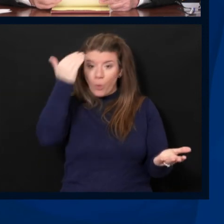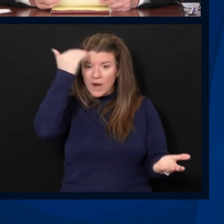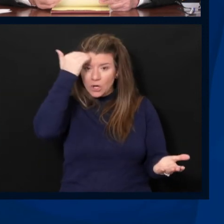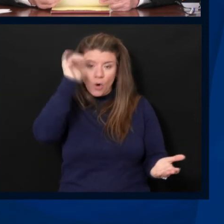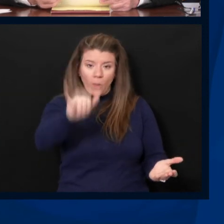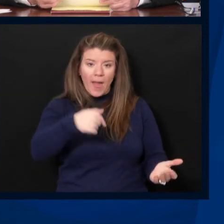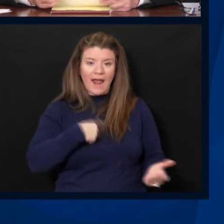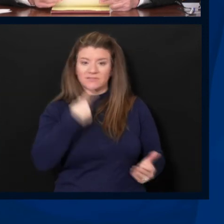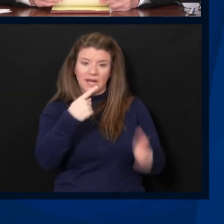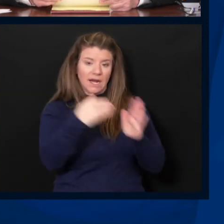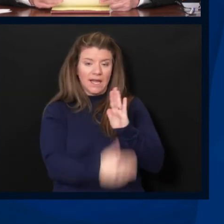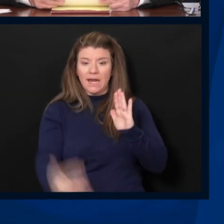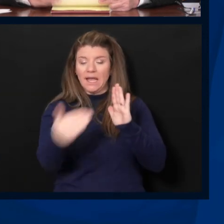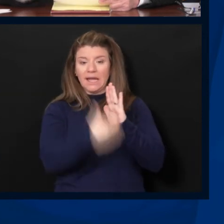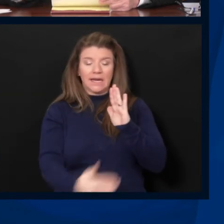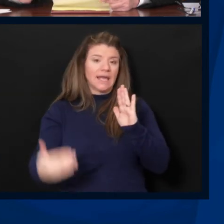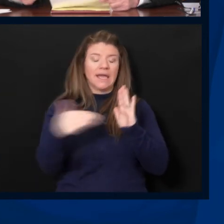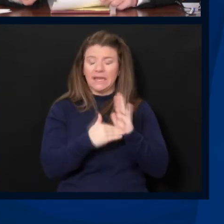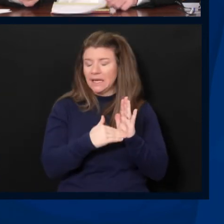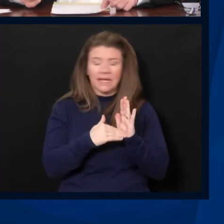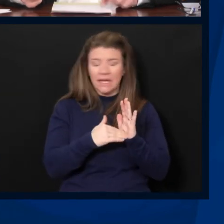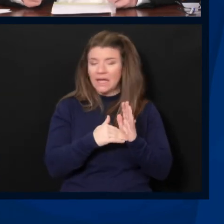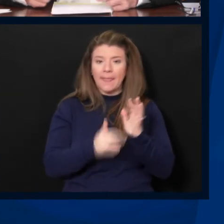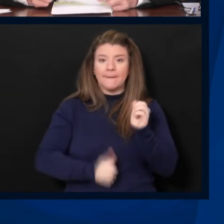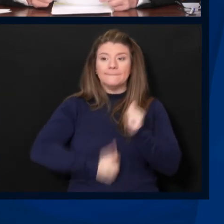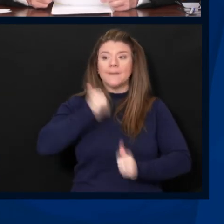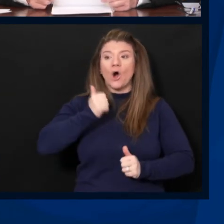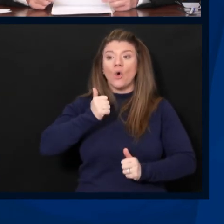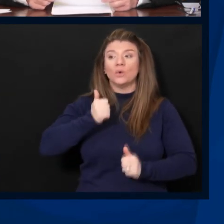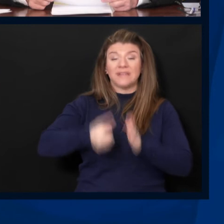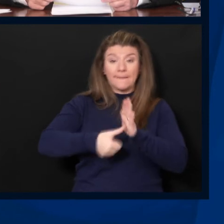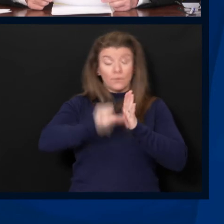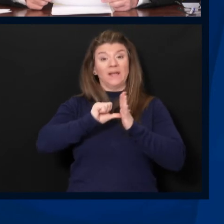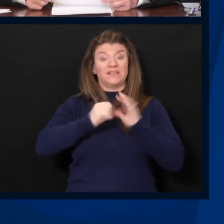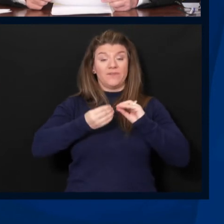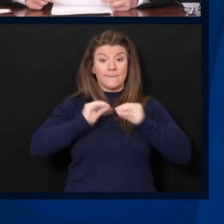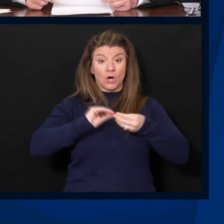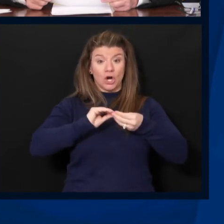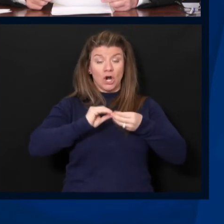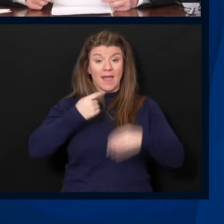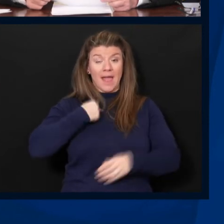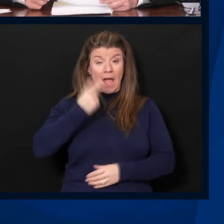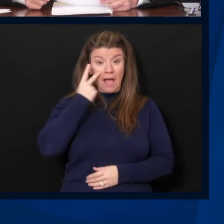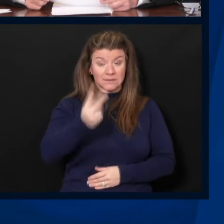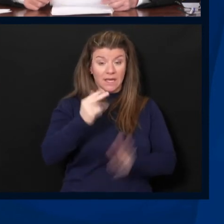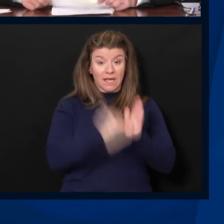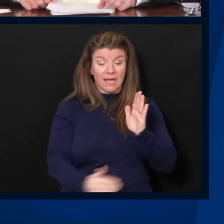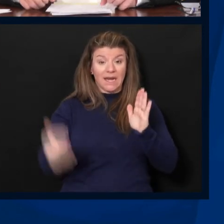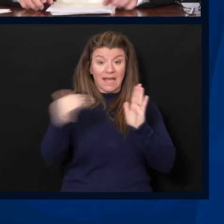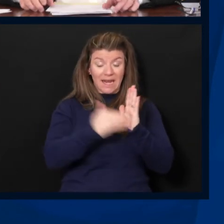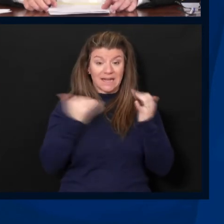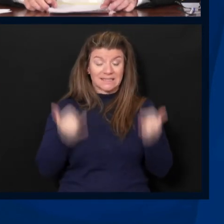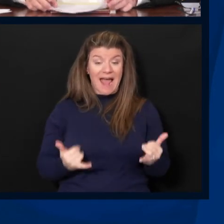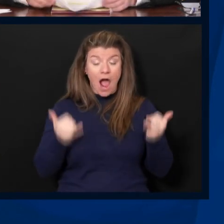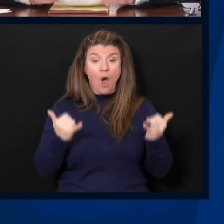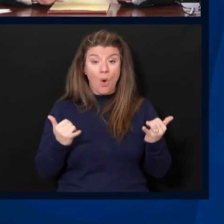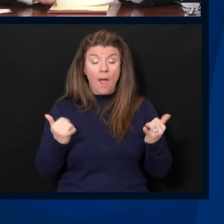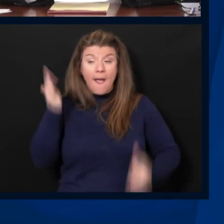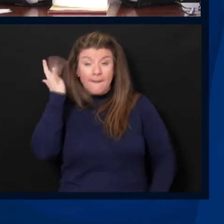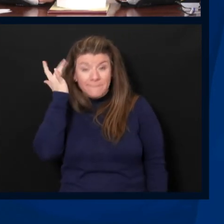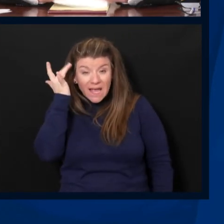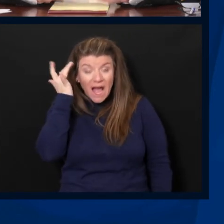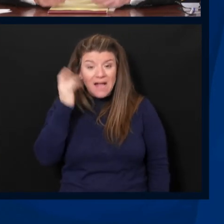The most pressing or most impressive number that I see over and over is now, because